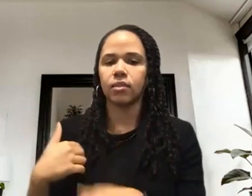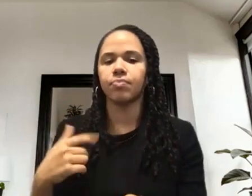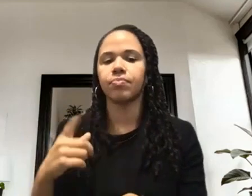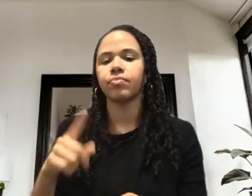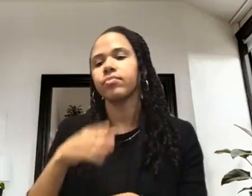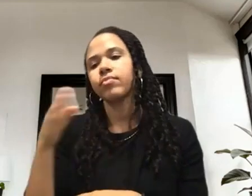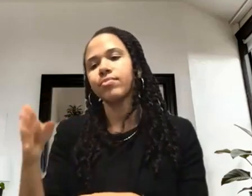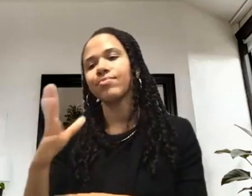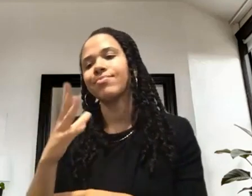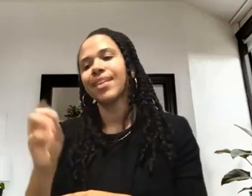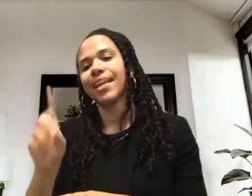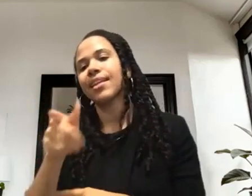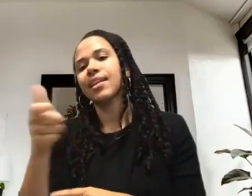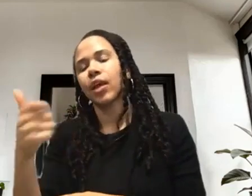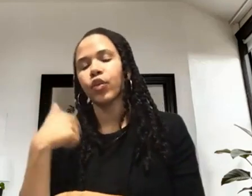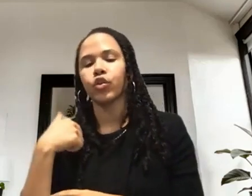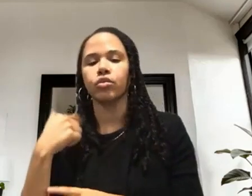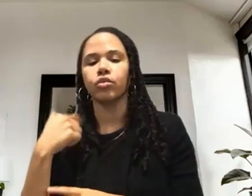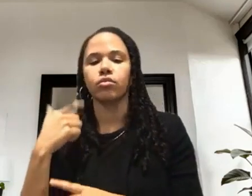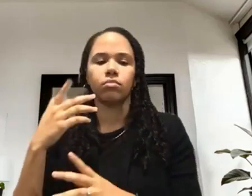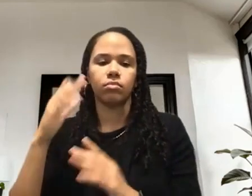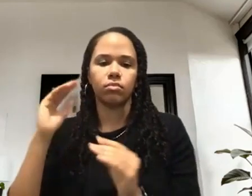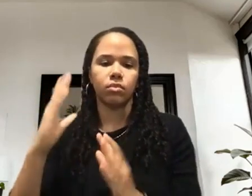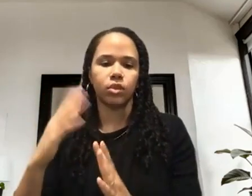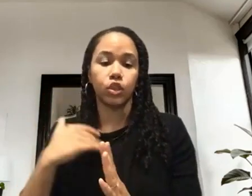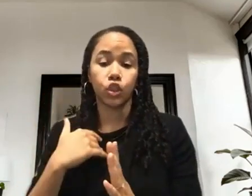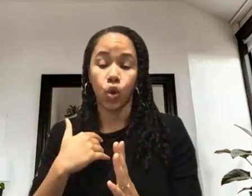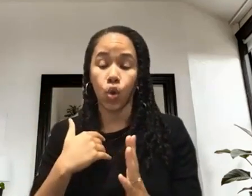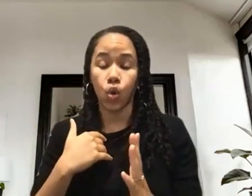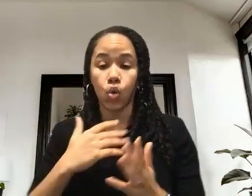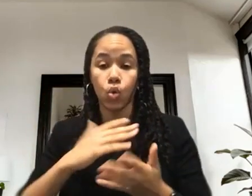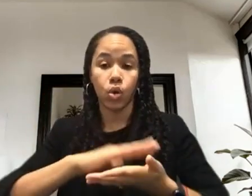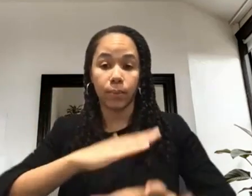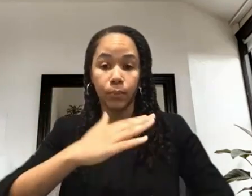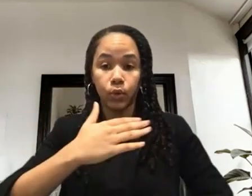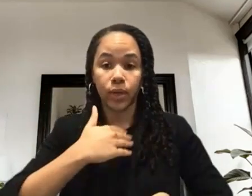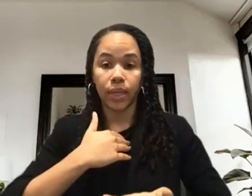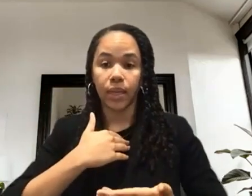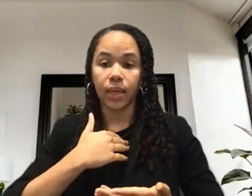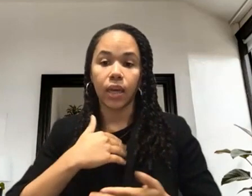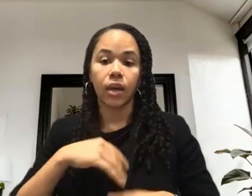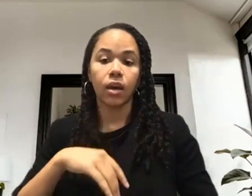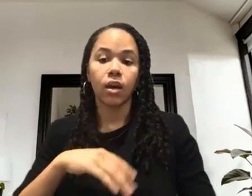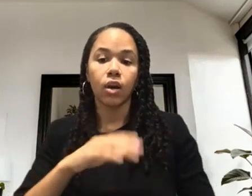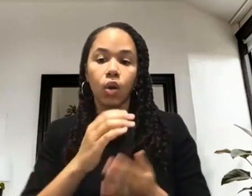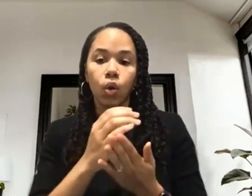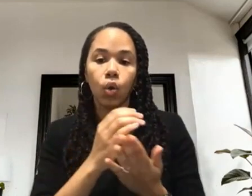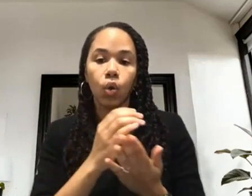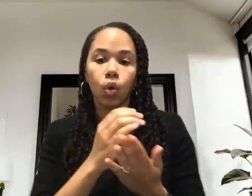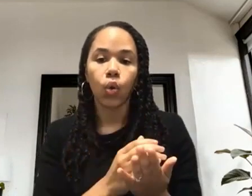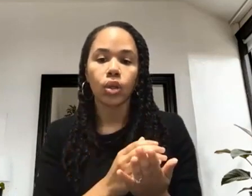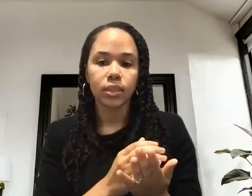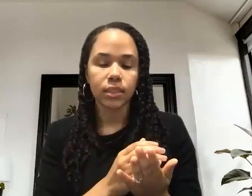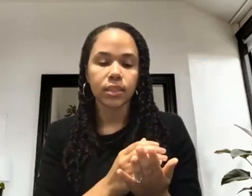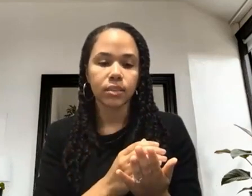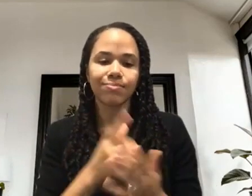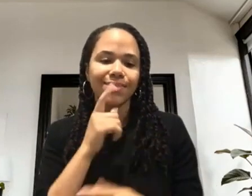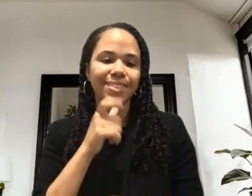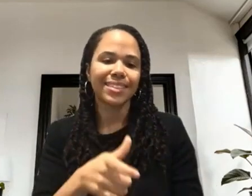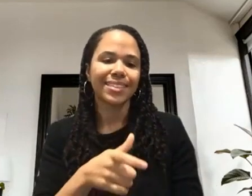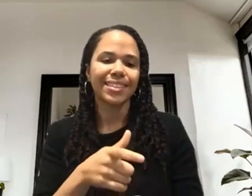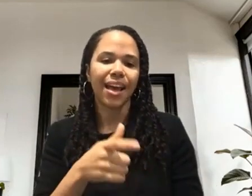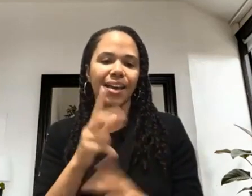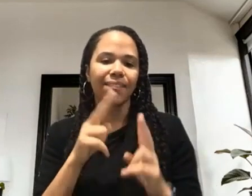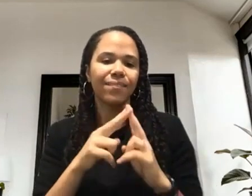disabilities, so that's an in-person type of course. So computing courses for people with disabilities are a thing now. It's not very common still. It's still